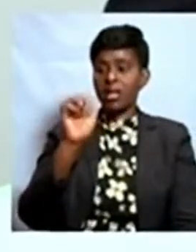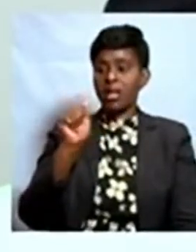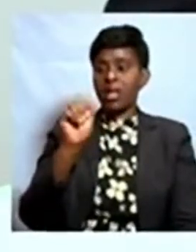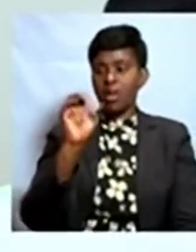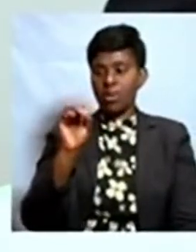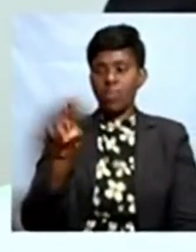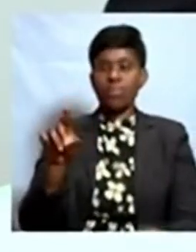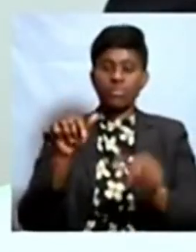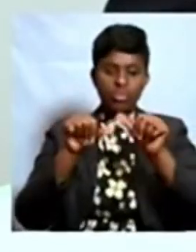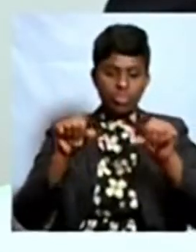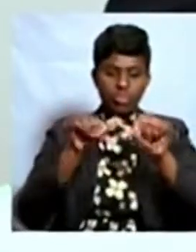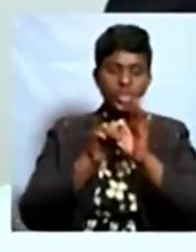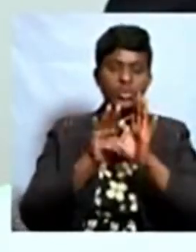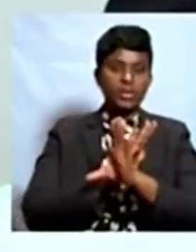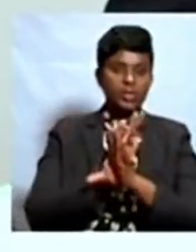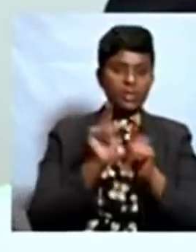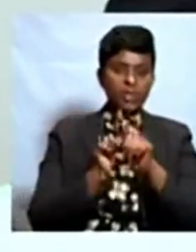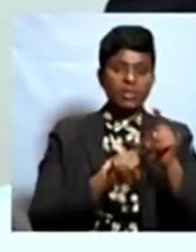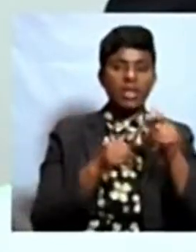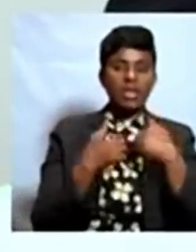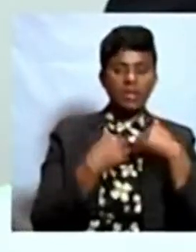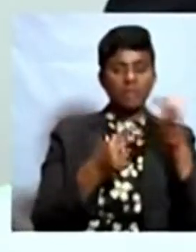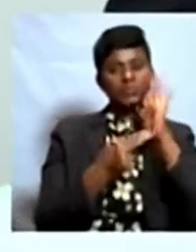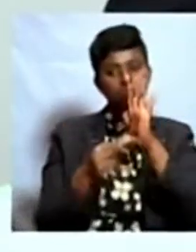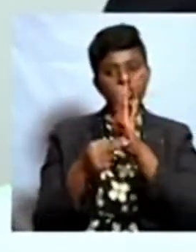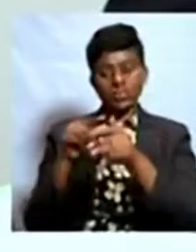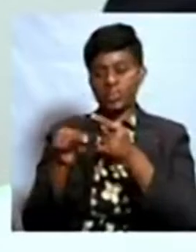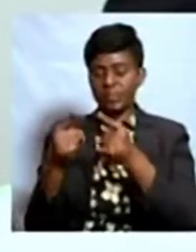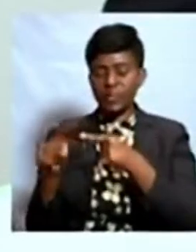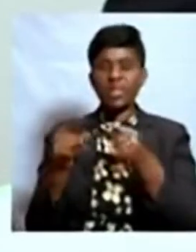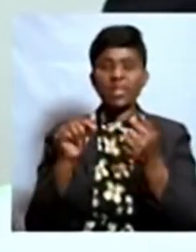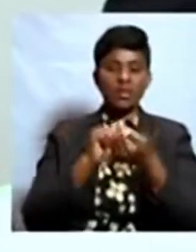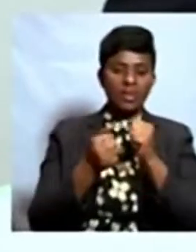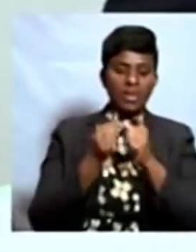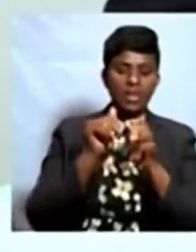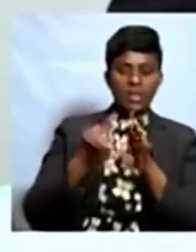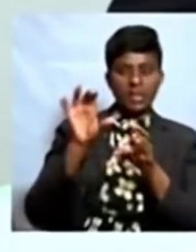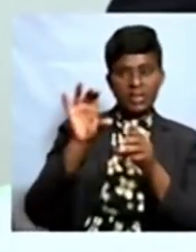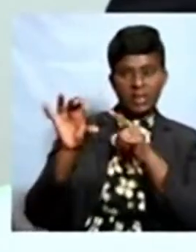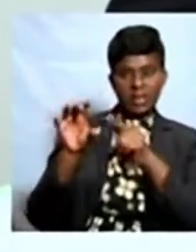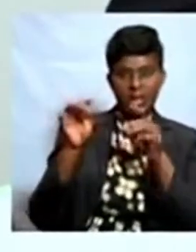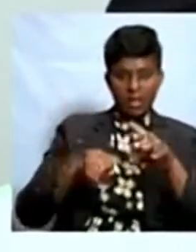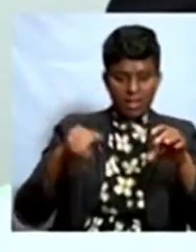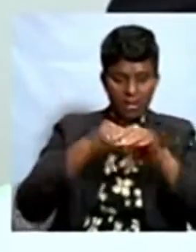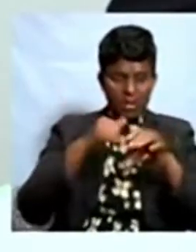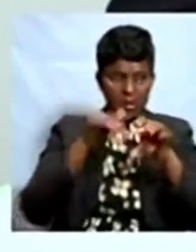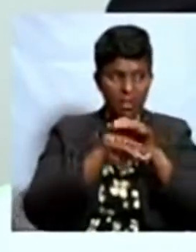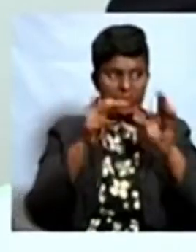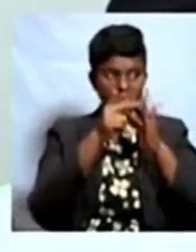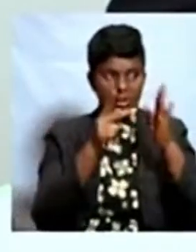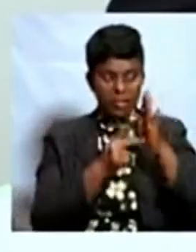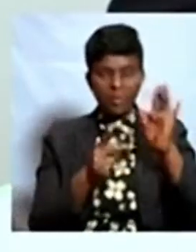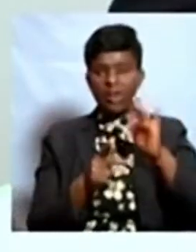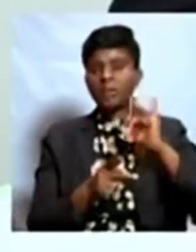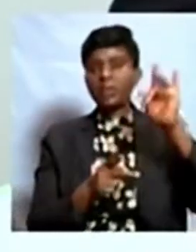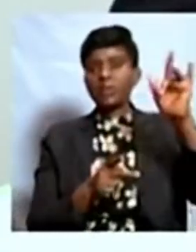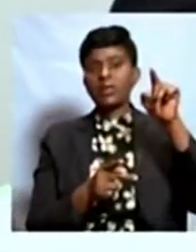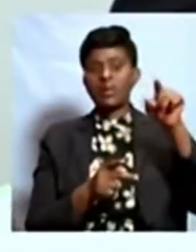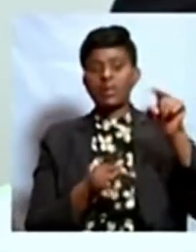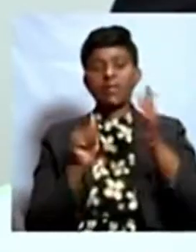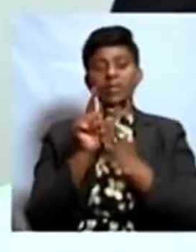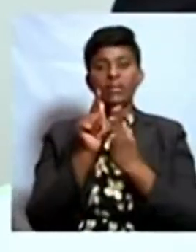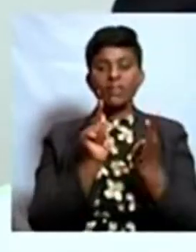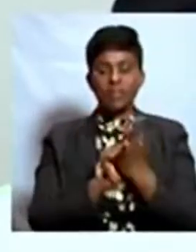have indicated several lacunas in the sector, including in the principal aviation